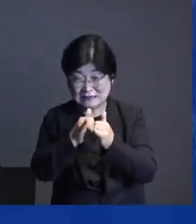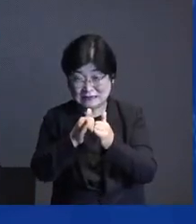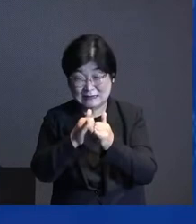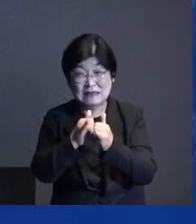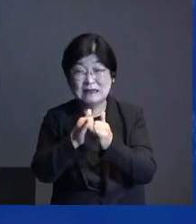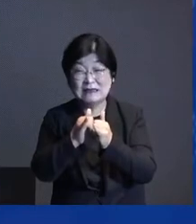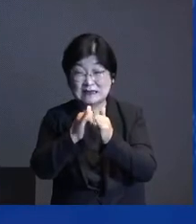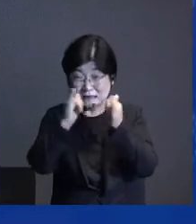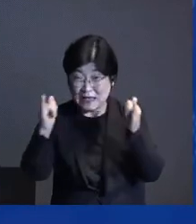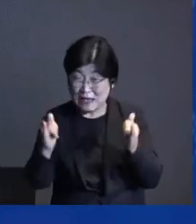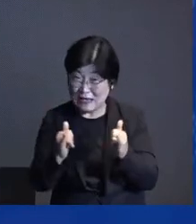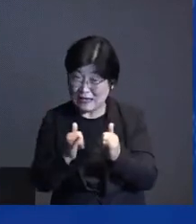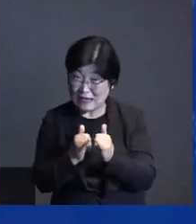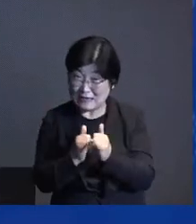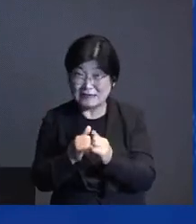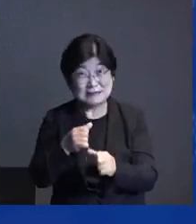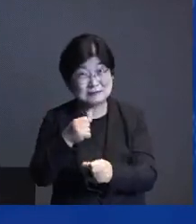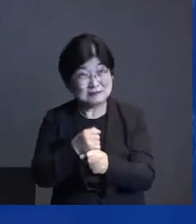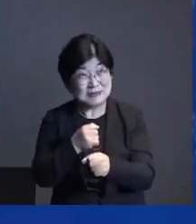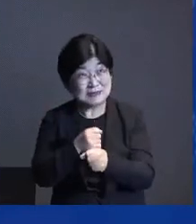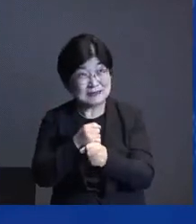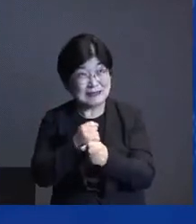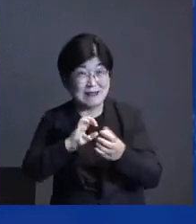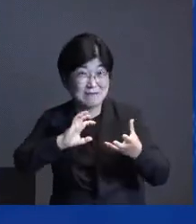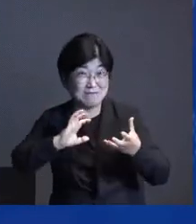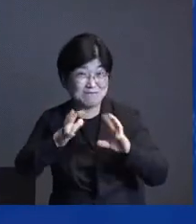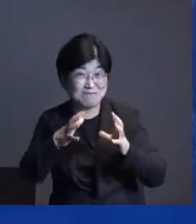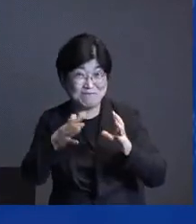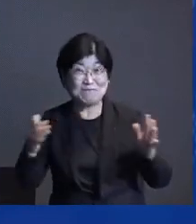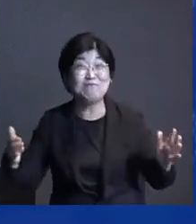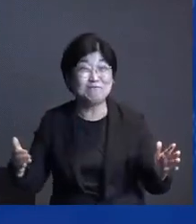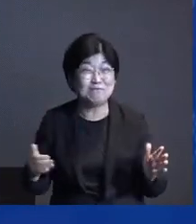we could discuss the so many various